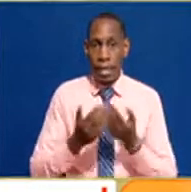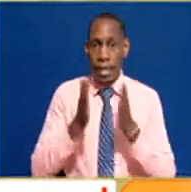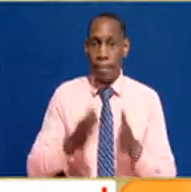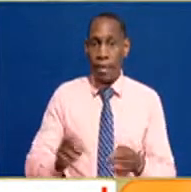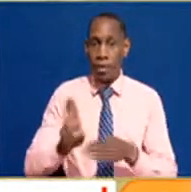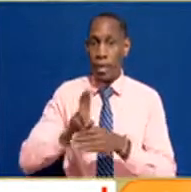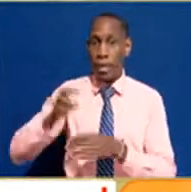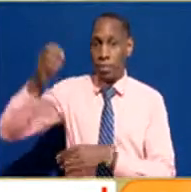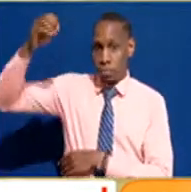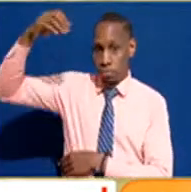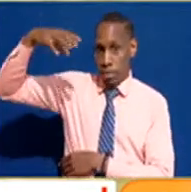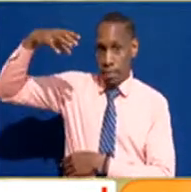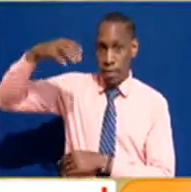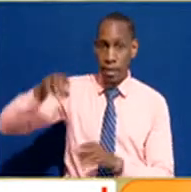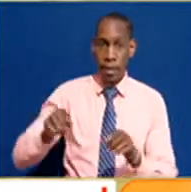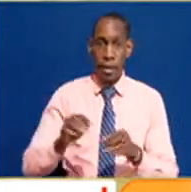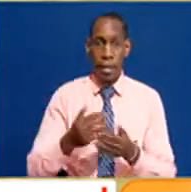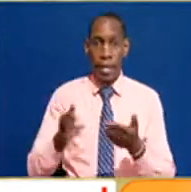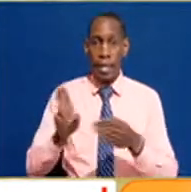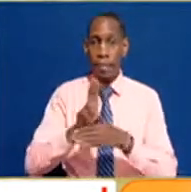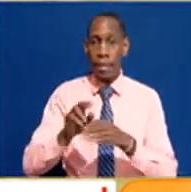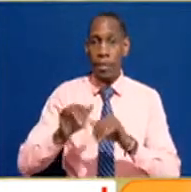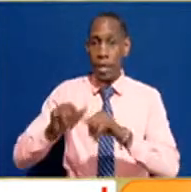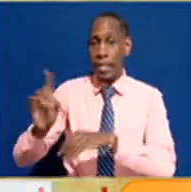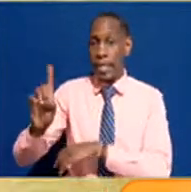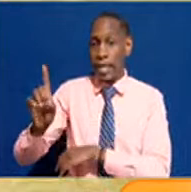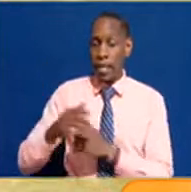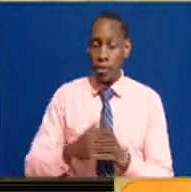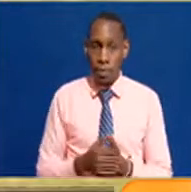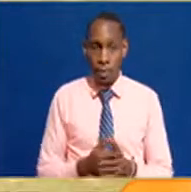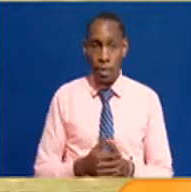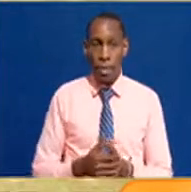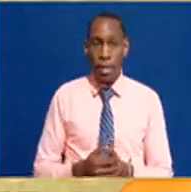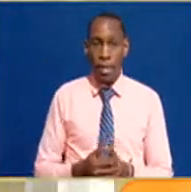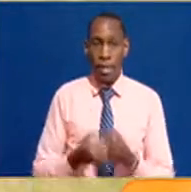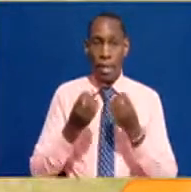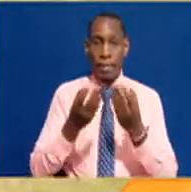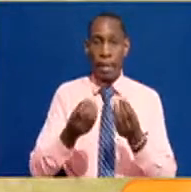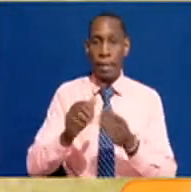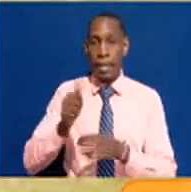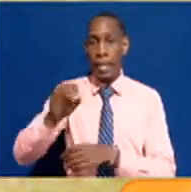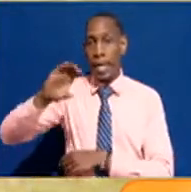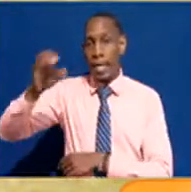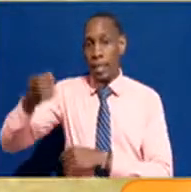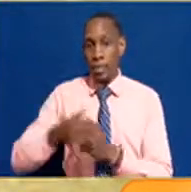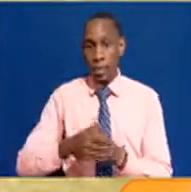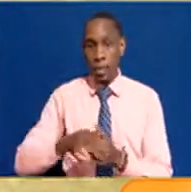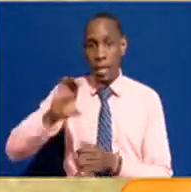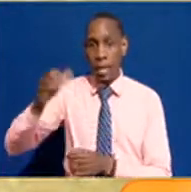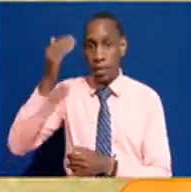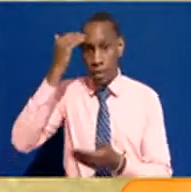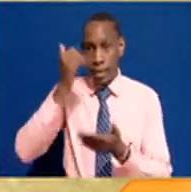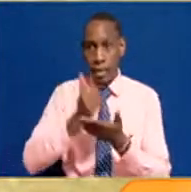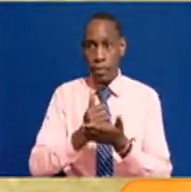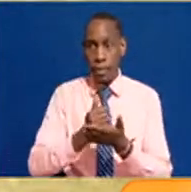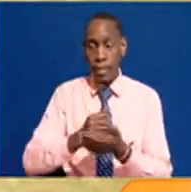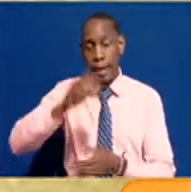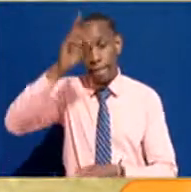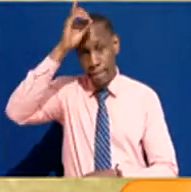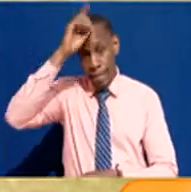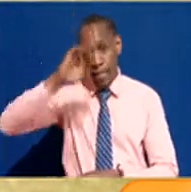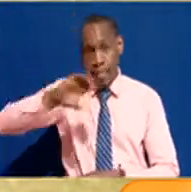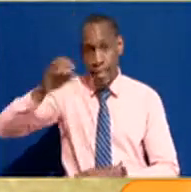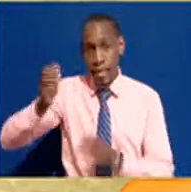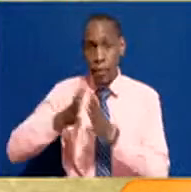using electricity, anybody who is living in Nairobi, and many other satellite towns and county headquarters as villages,